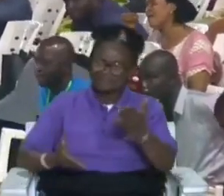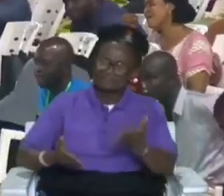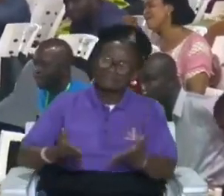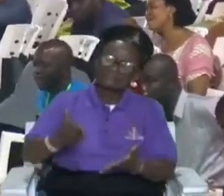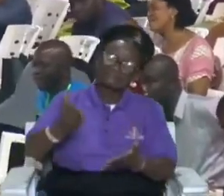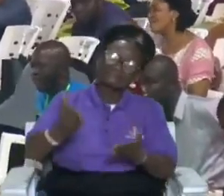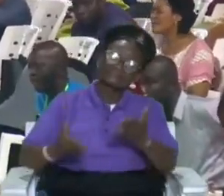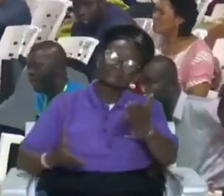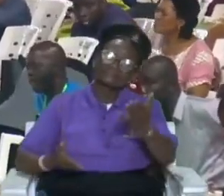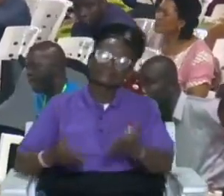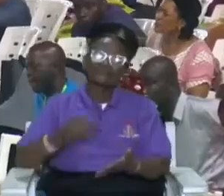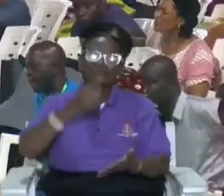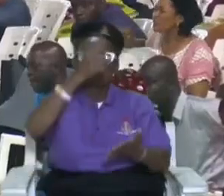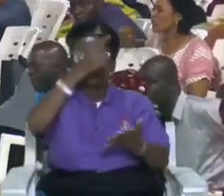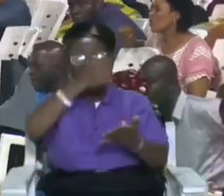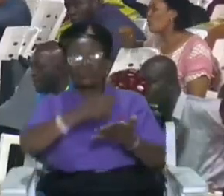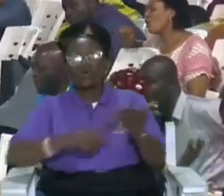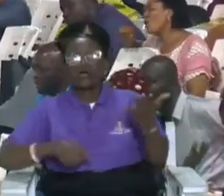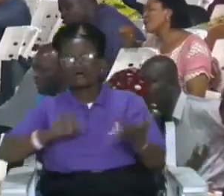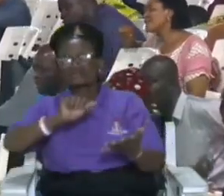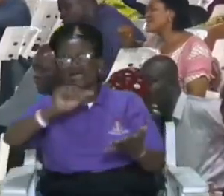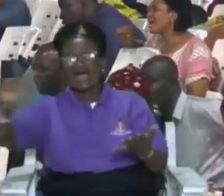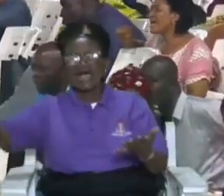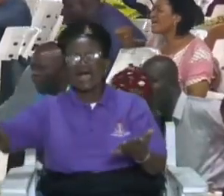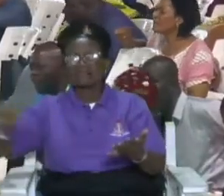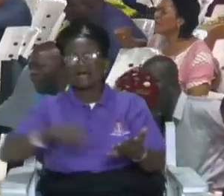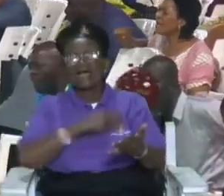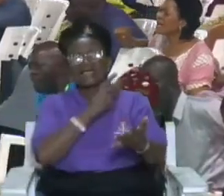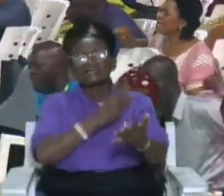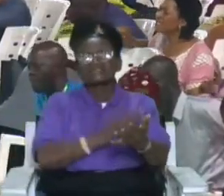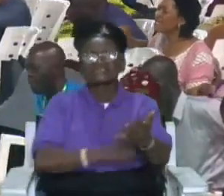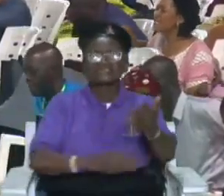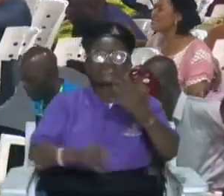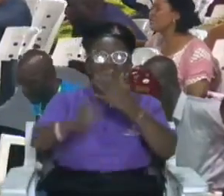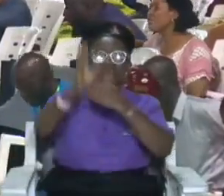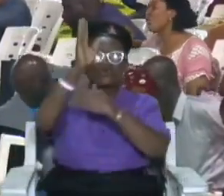serve. What a mighty God